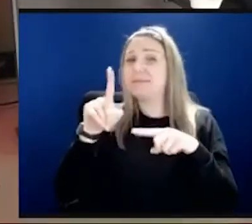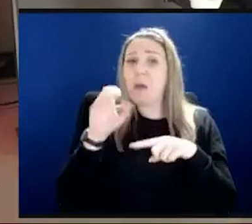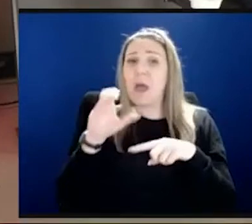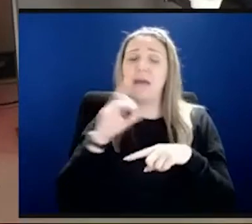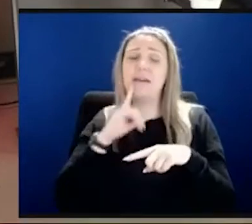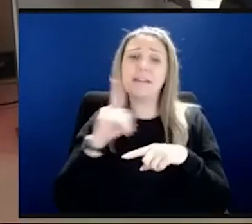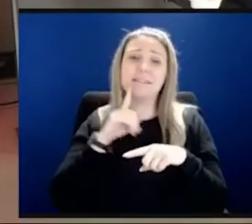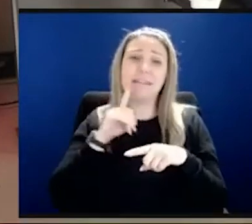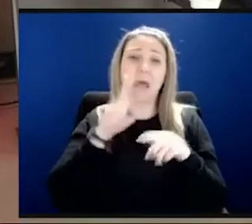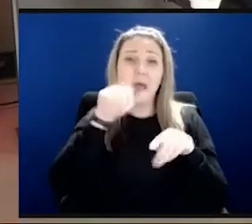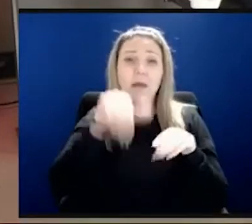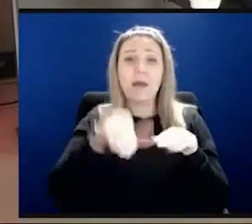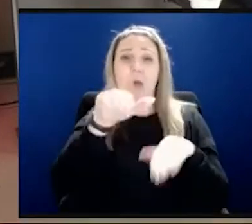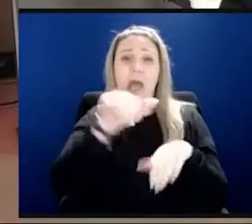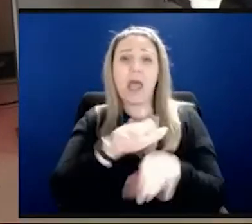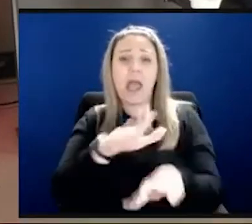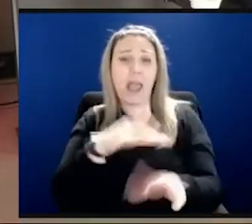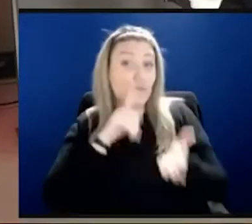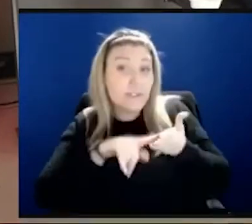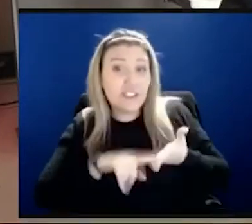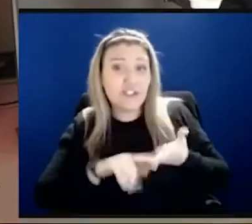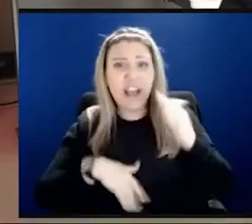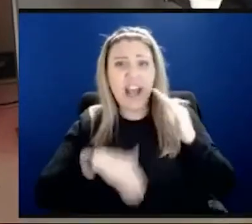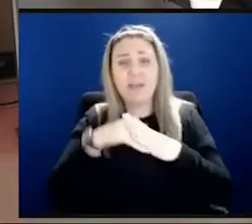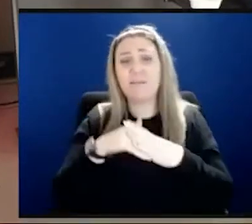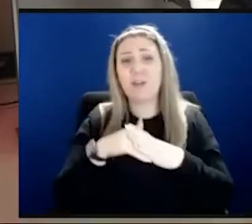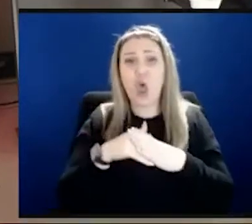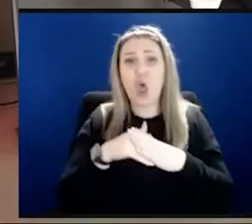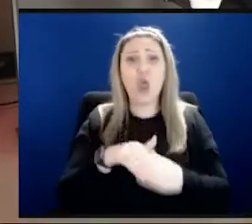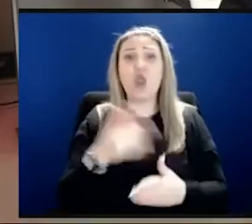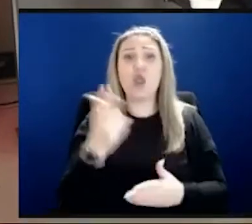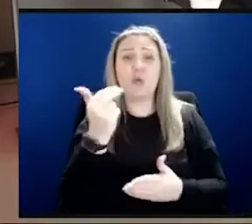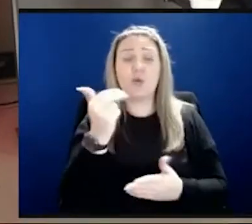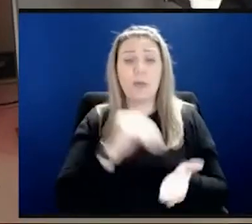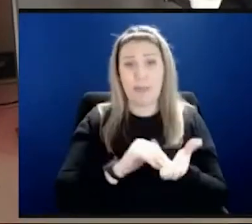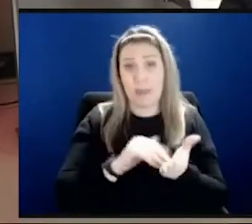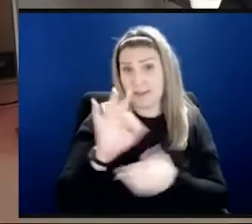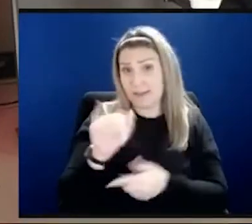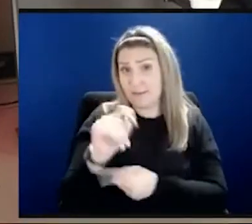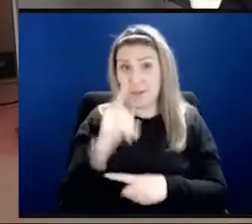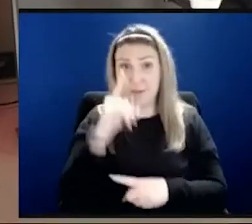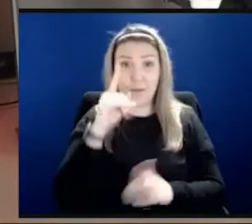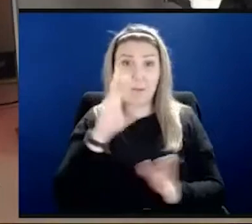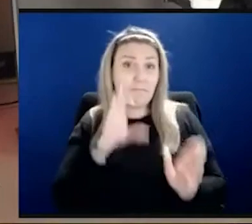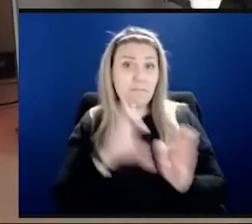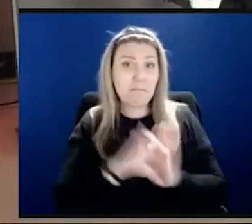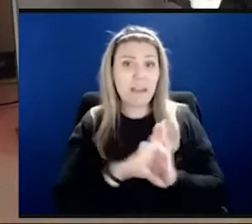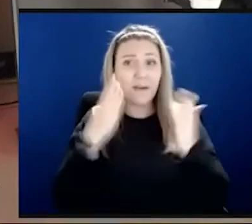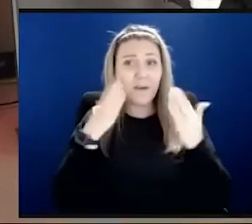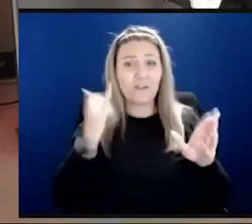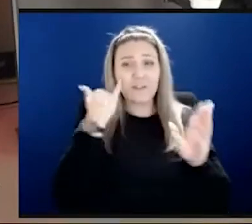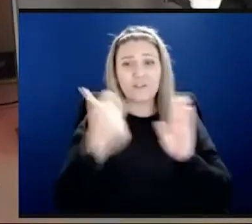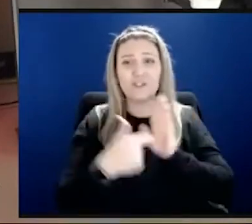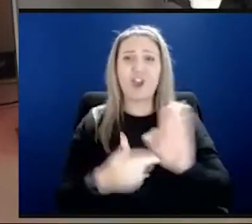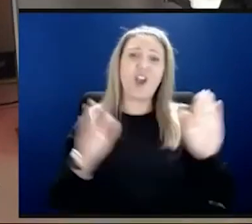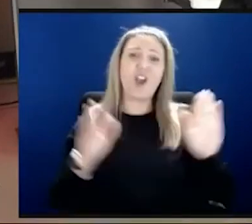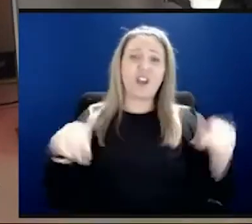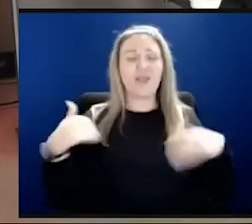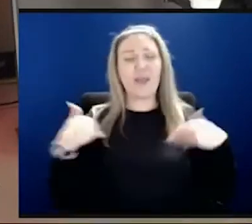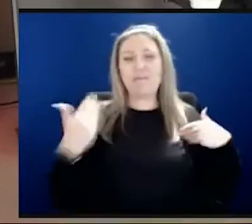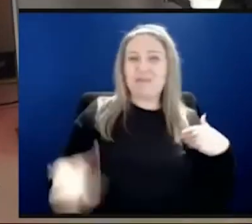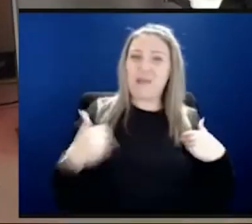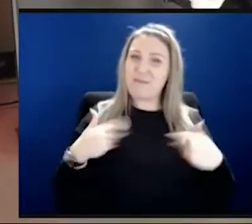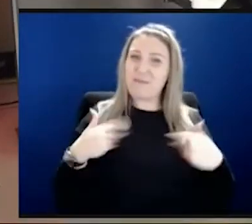research, up to 13,000 feet. And there's one picture, I don't know if we're going to show it again, where you're like, oh, this is me and my family, and you're